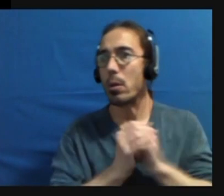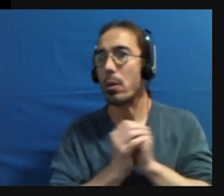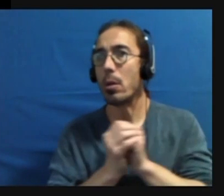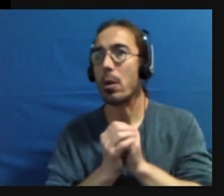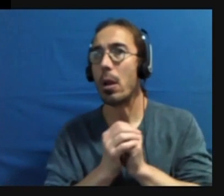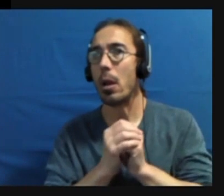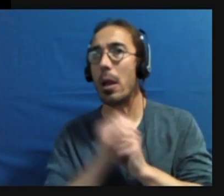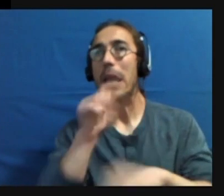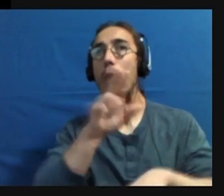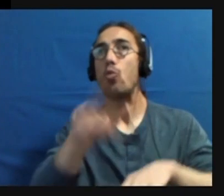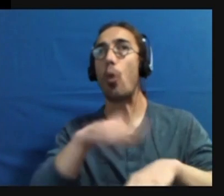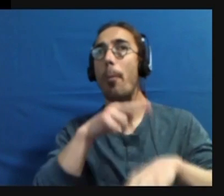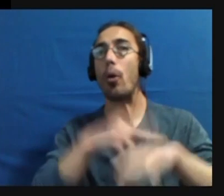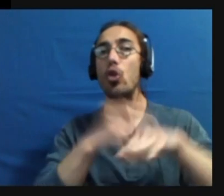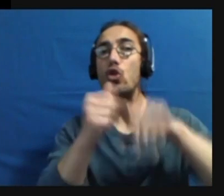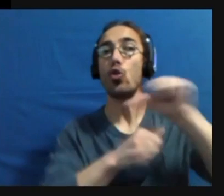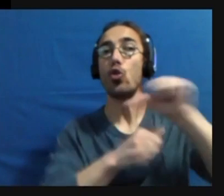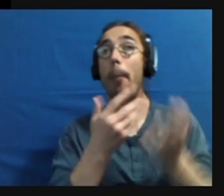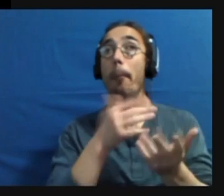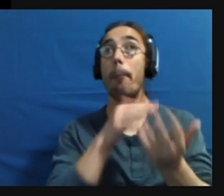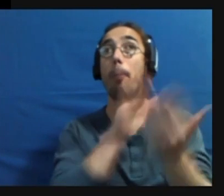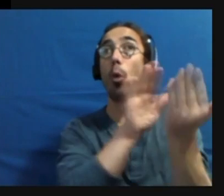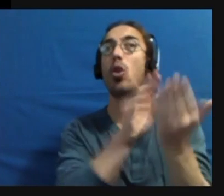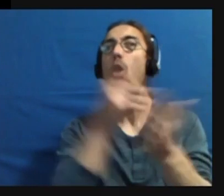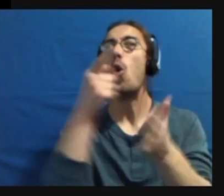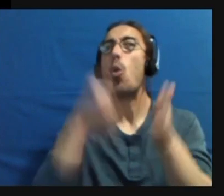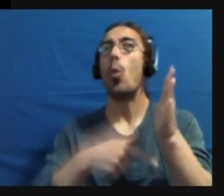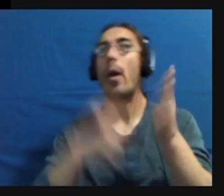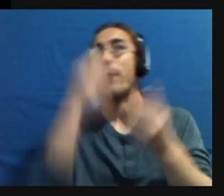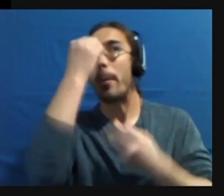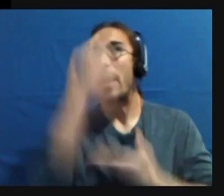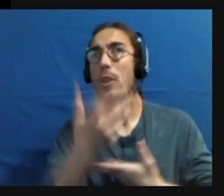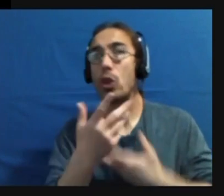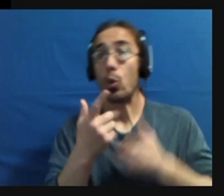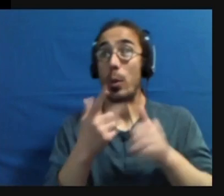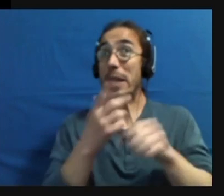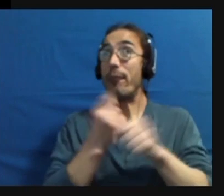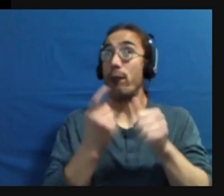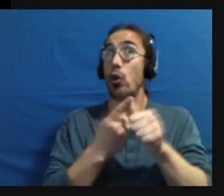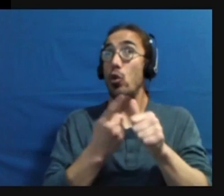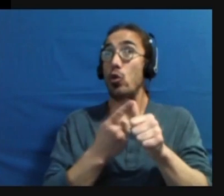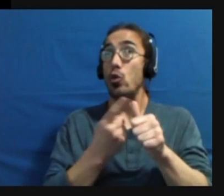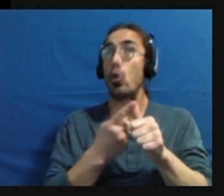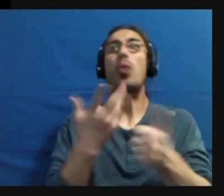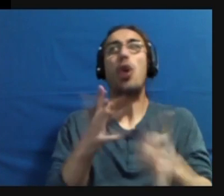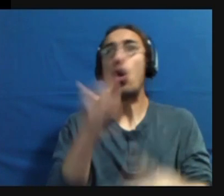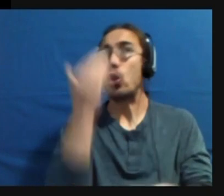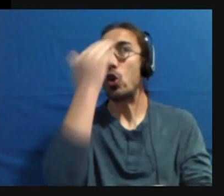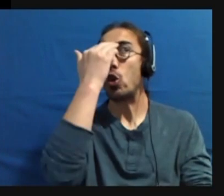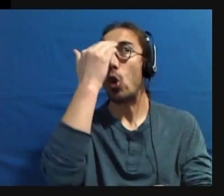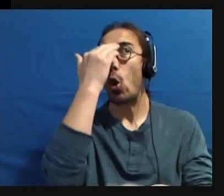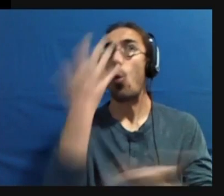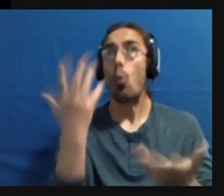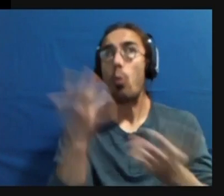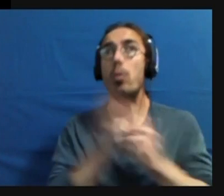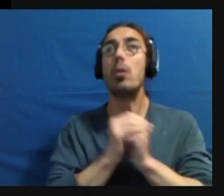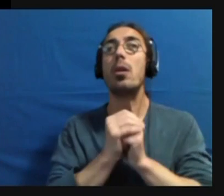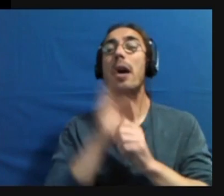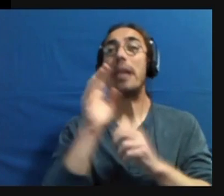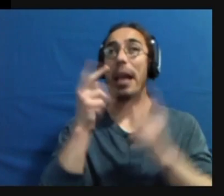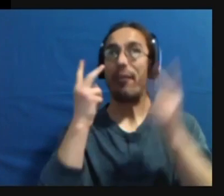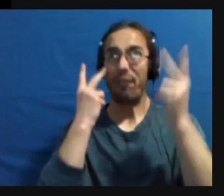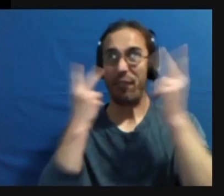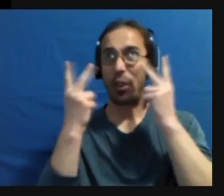abnormal social approach. Well, what information are we getting in first? We know what information we're getting in. We're getting in this visual